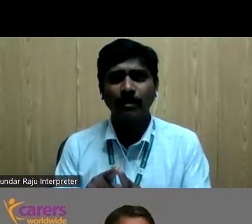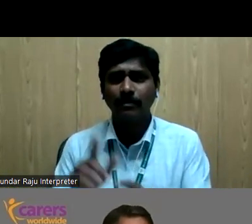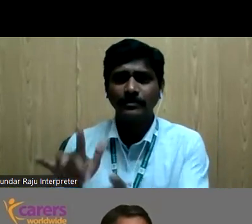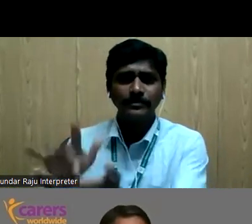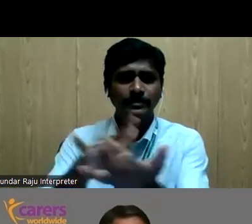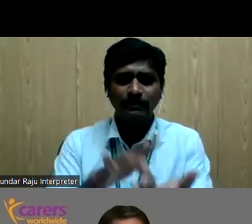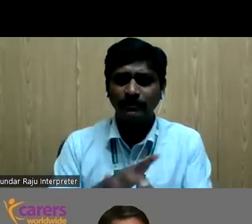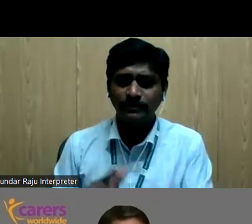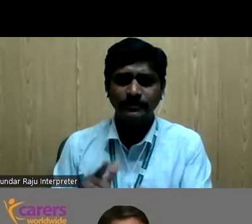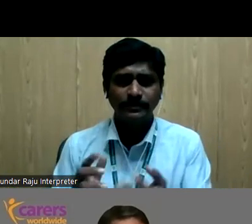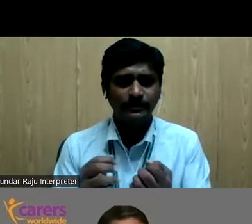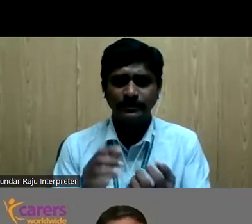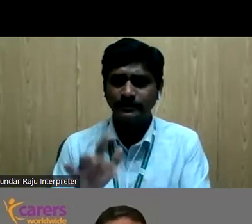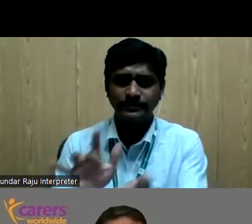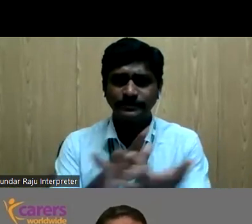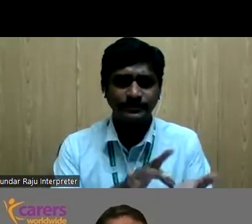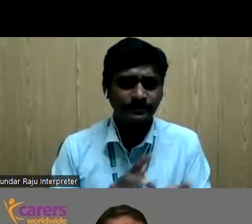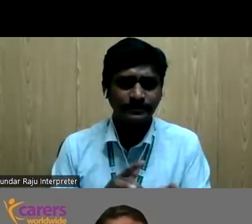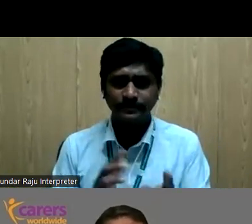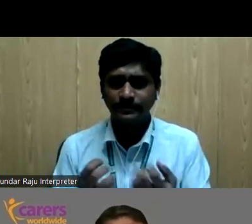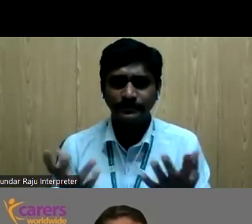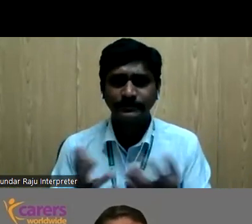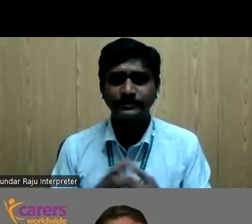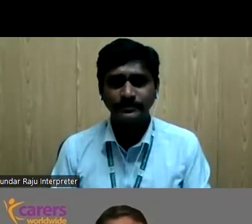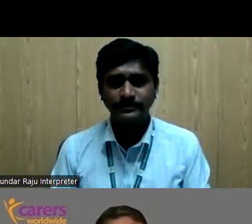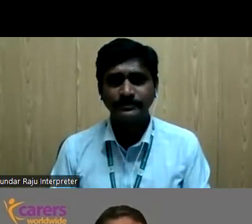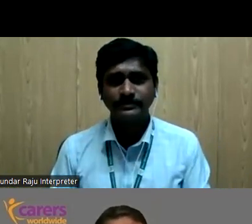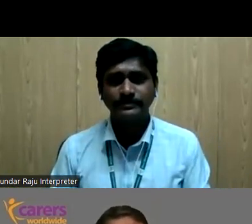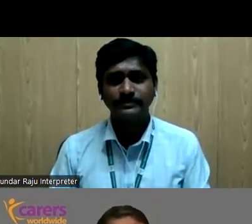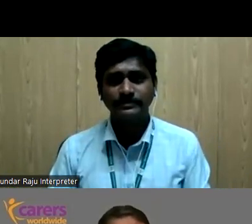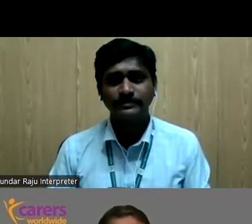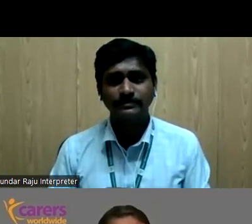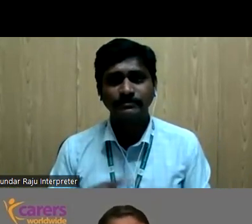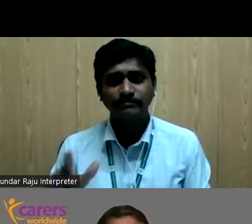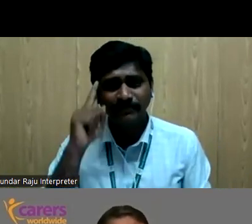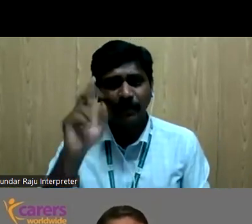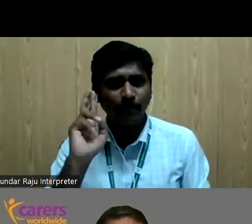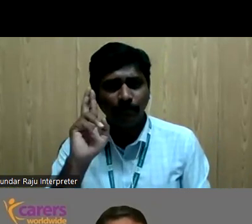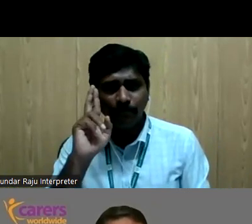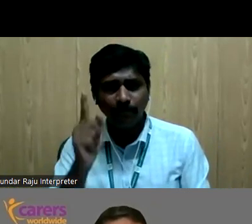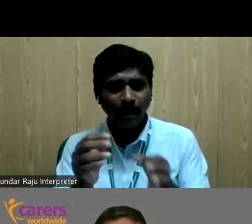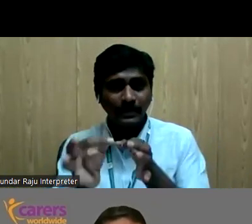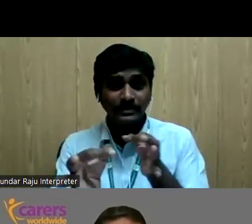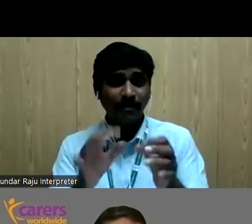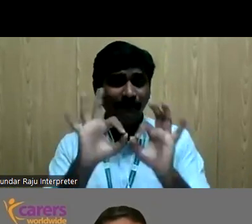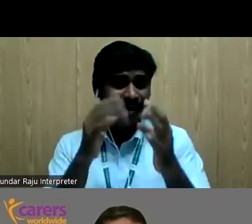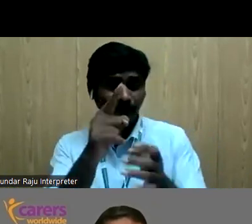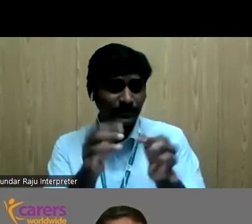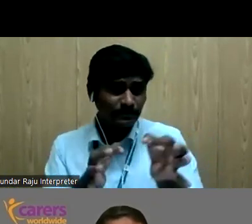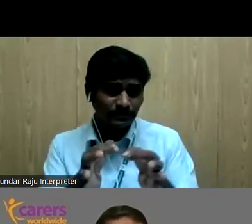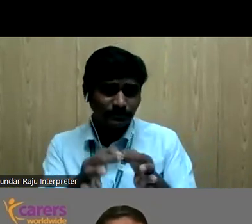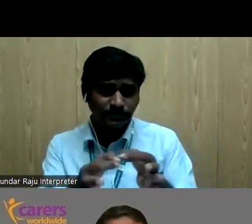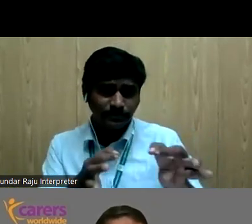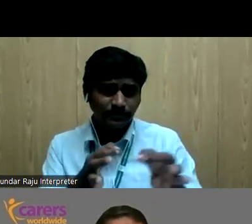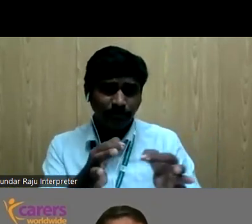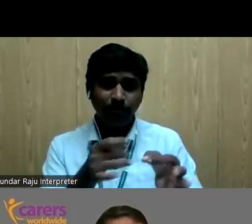observing that and assessing that, we try to explain the families and caregivers